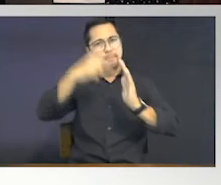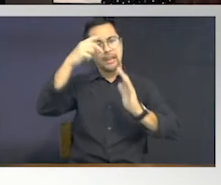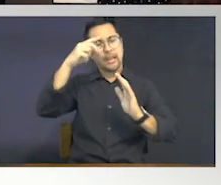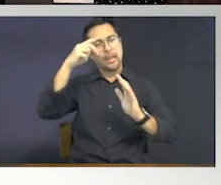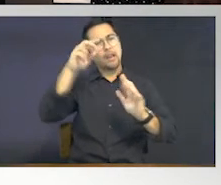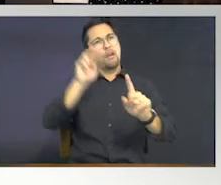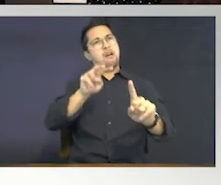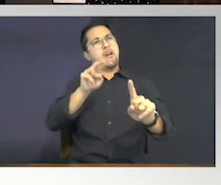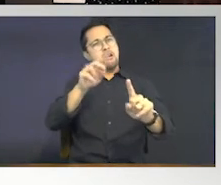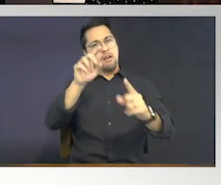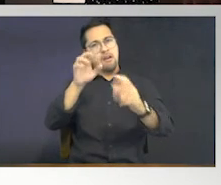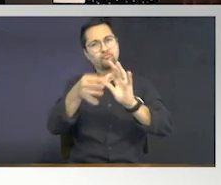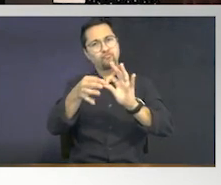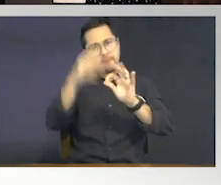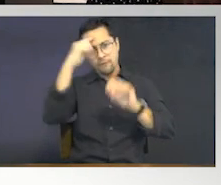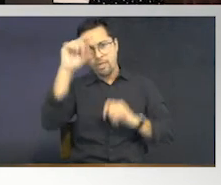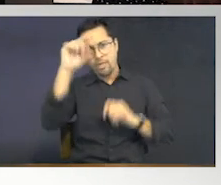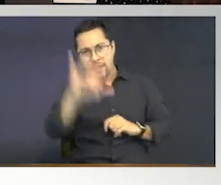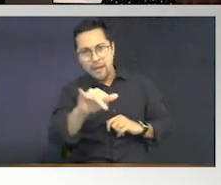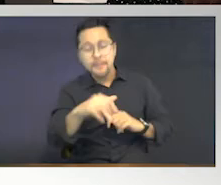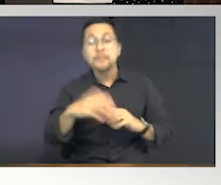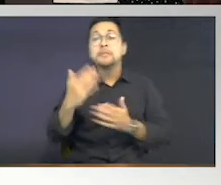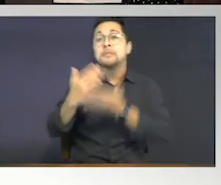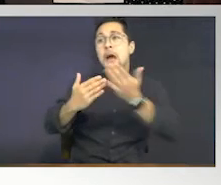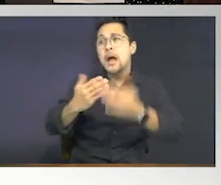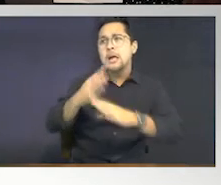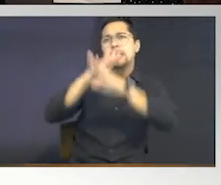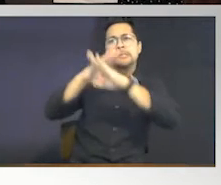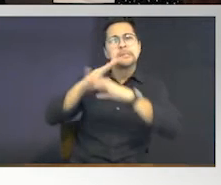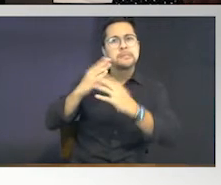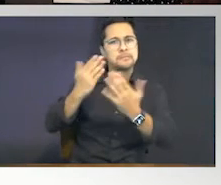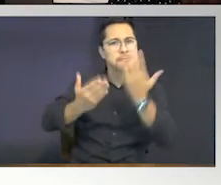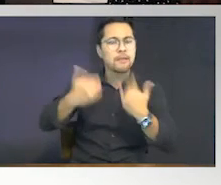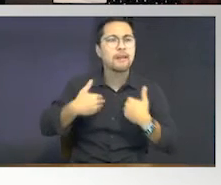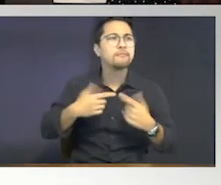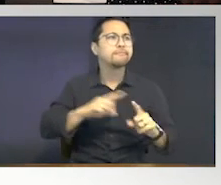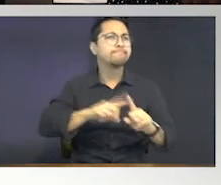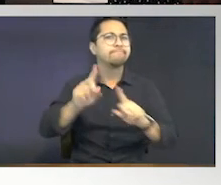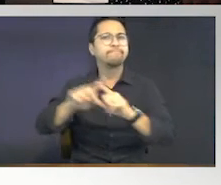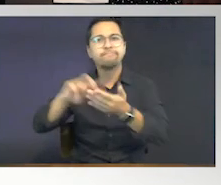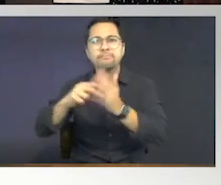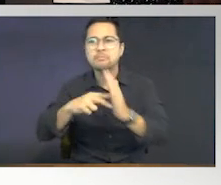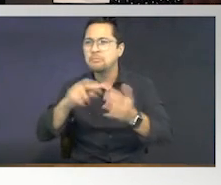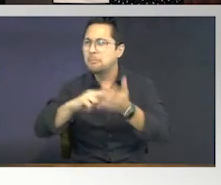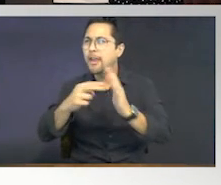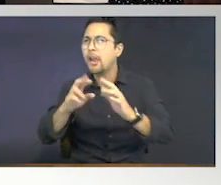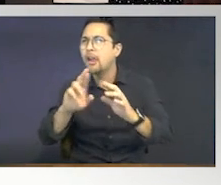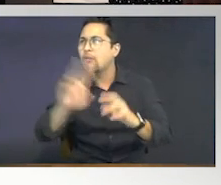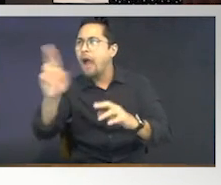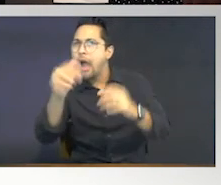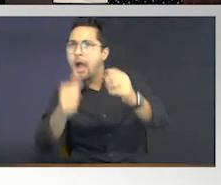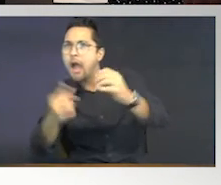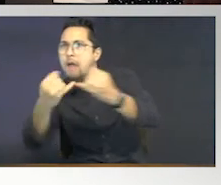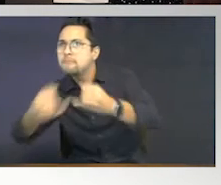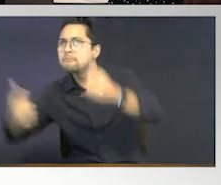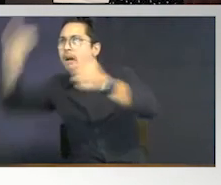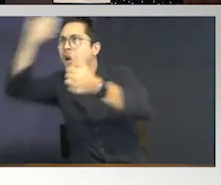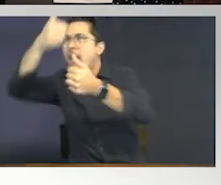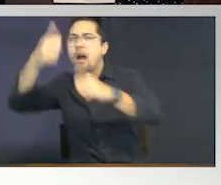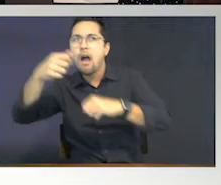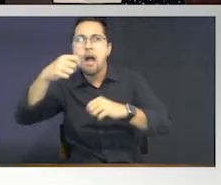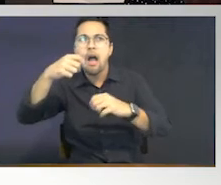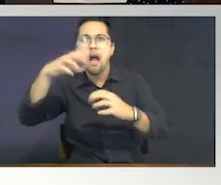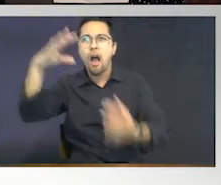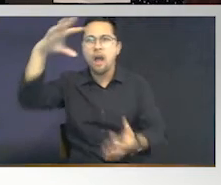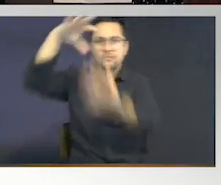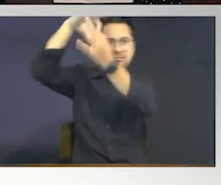You know, some of the barriers could have been multiple meanings. When I said above, was it right above? Was it connected? You know, all